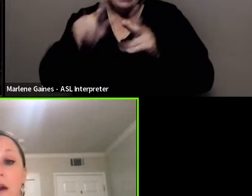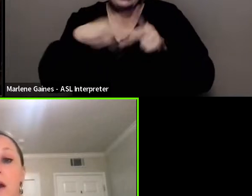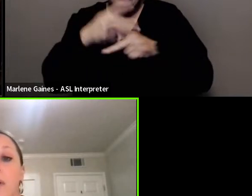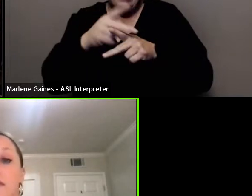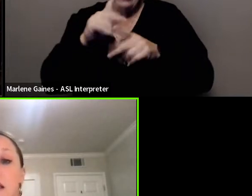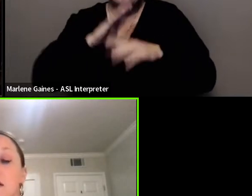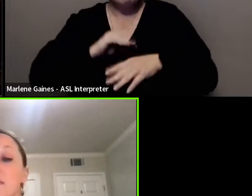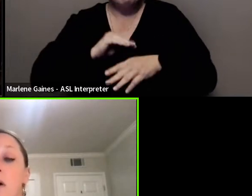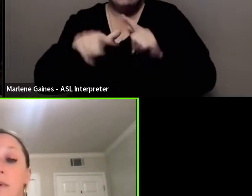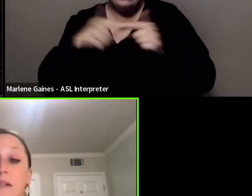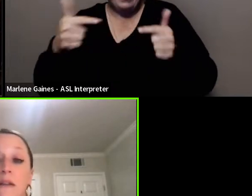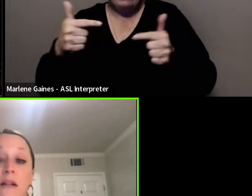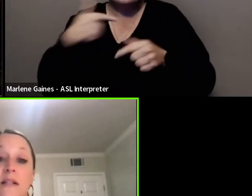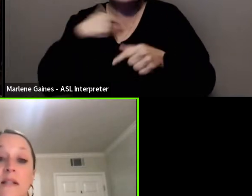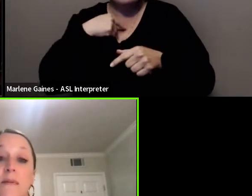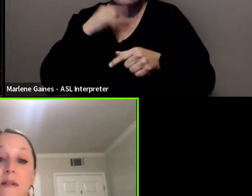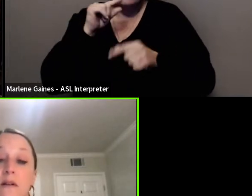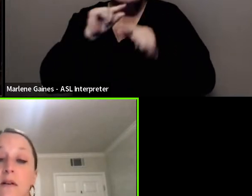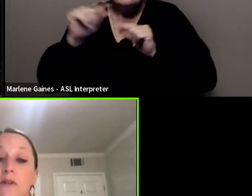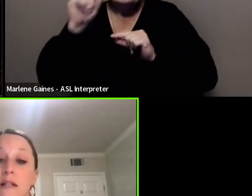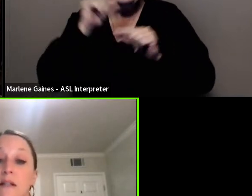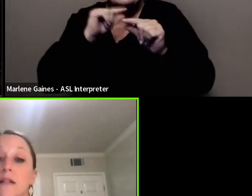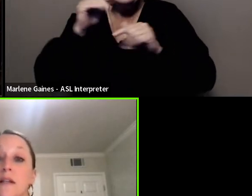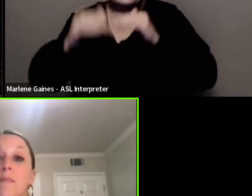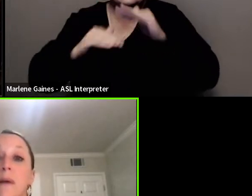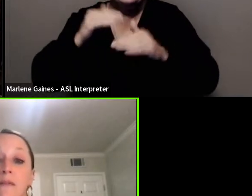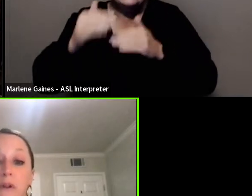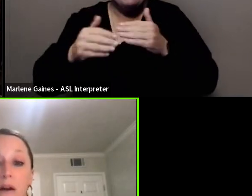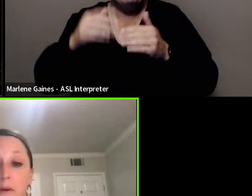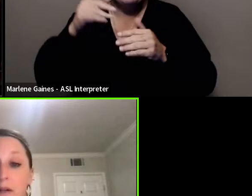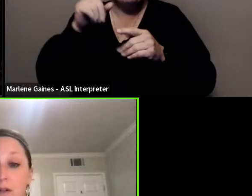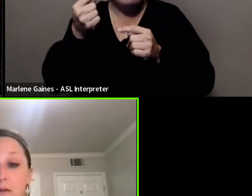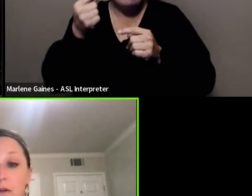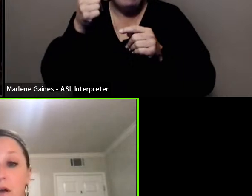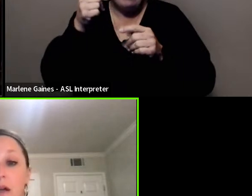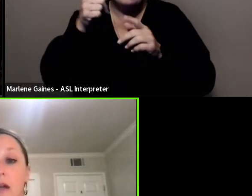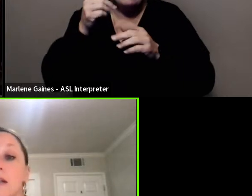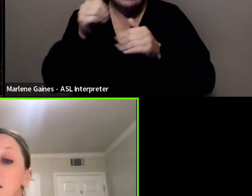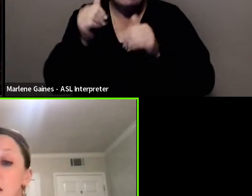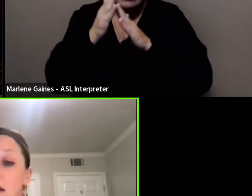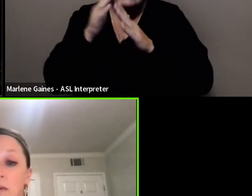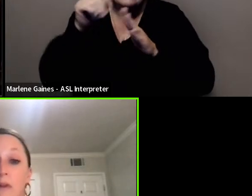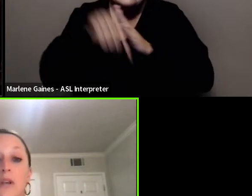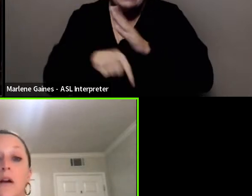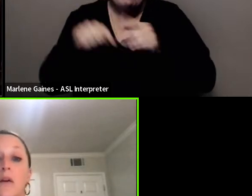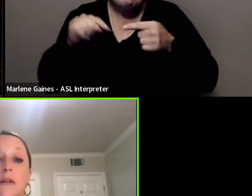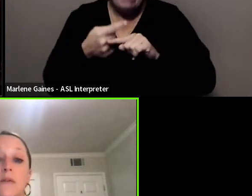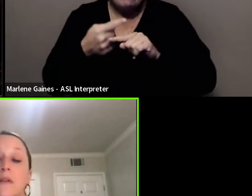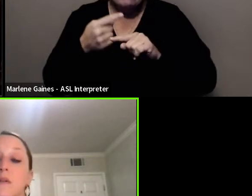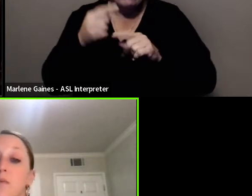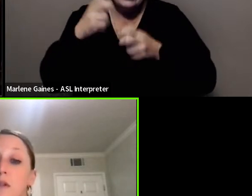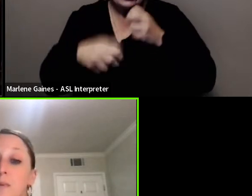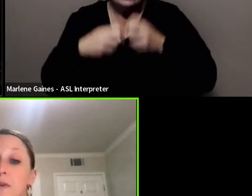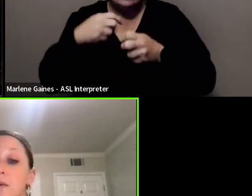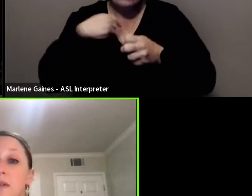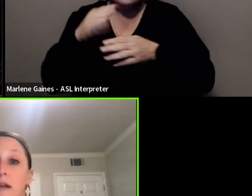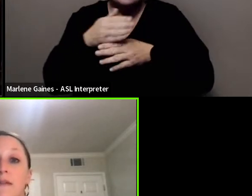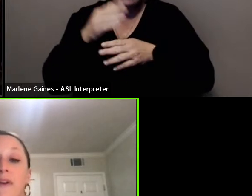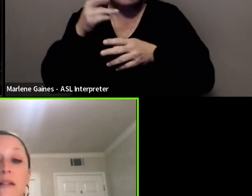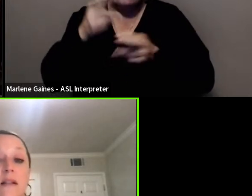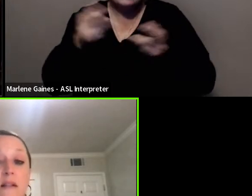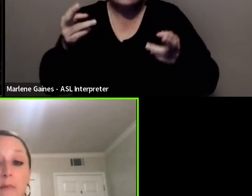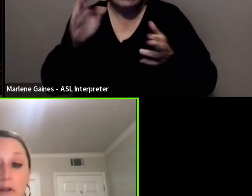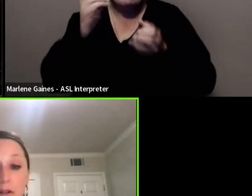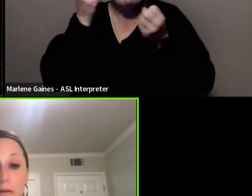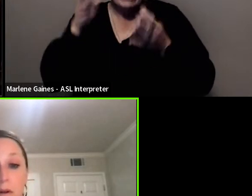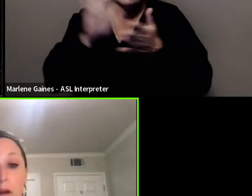campus. We have taken small but significant steps to start addressing this deep and painful equity issue. Since then, we have shared our resources with multiple school sites